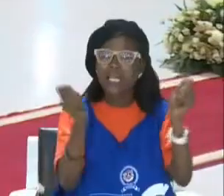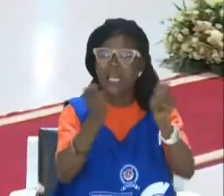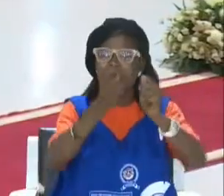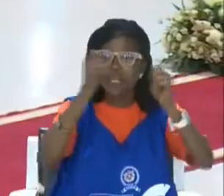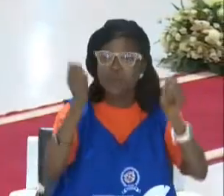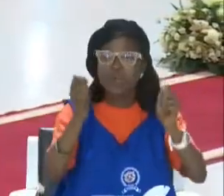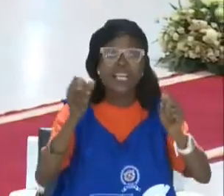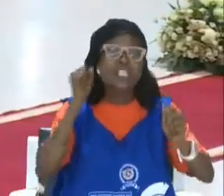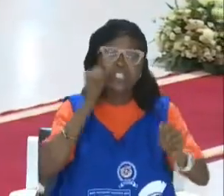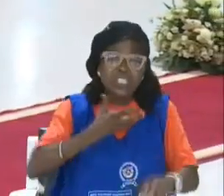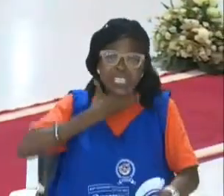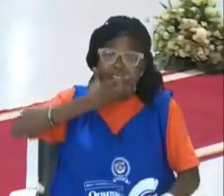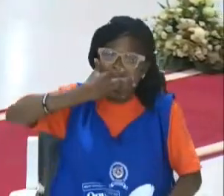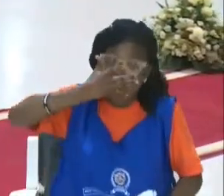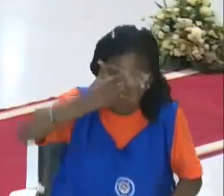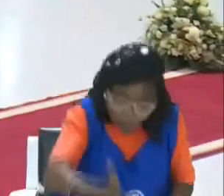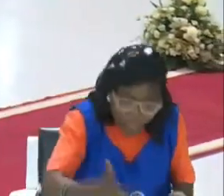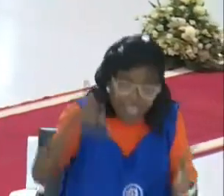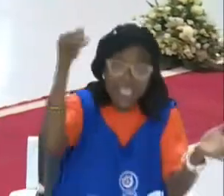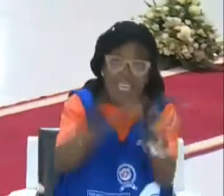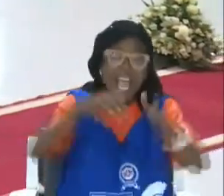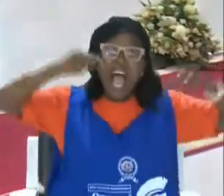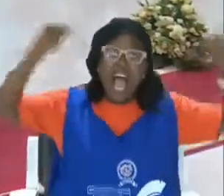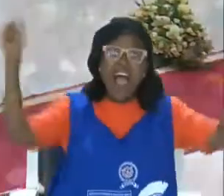she vomited.